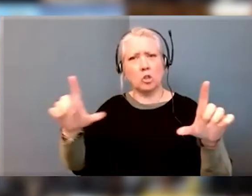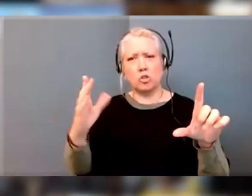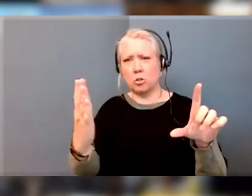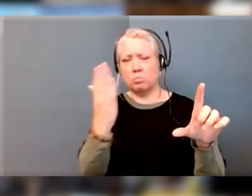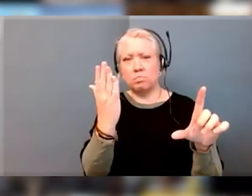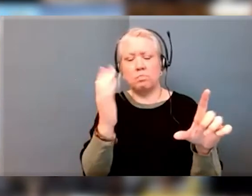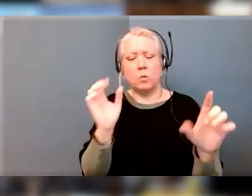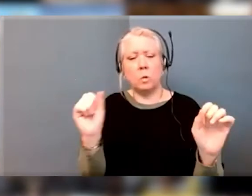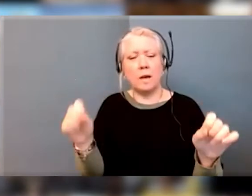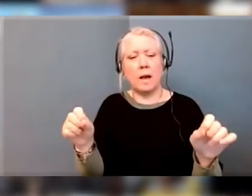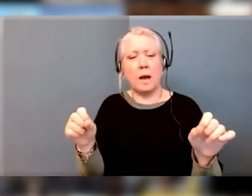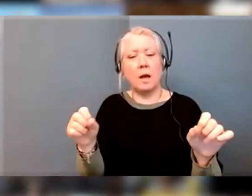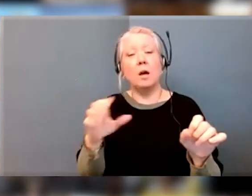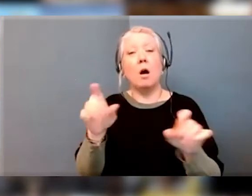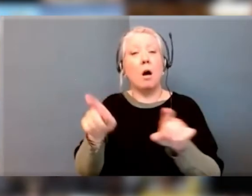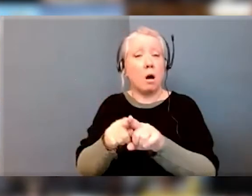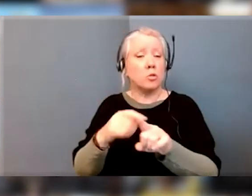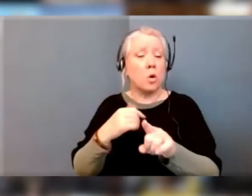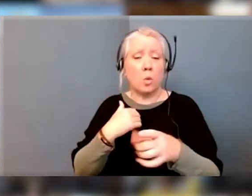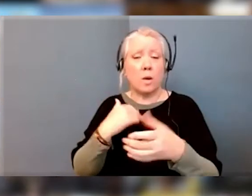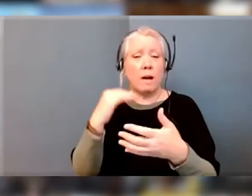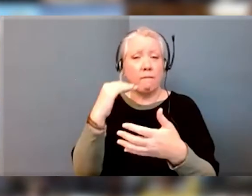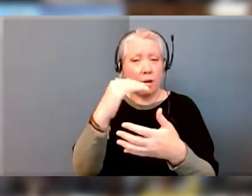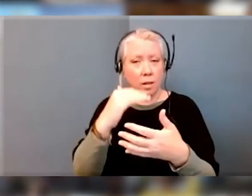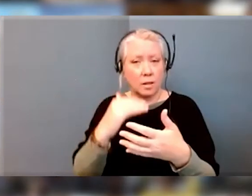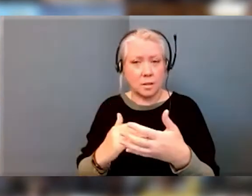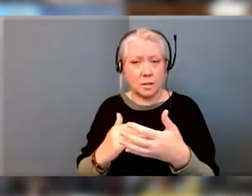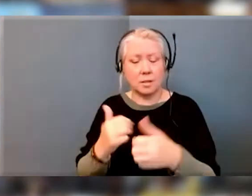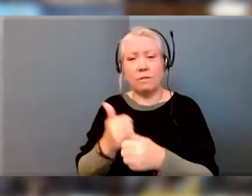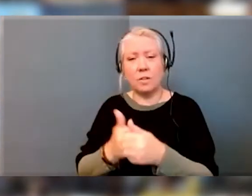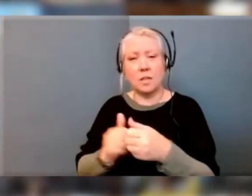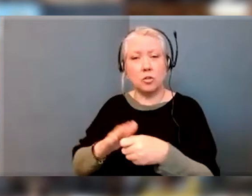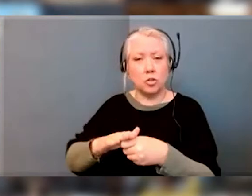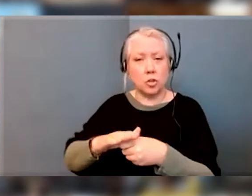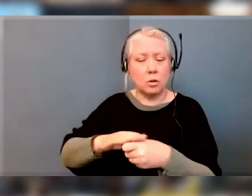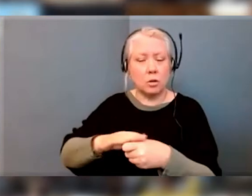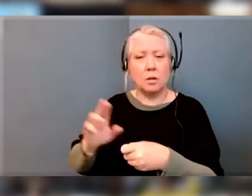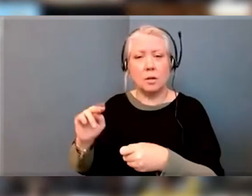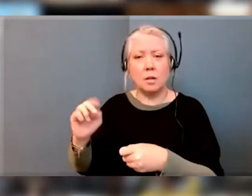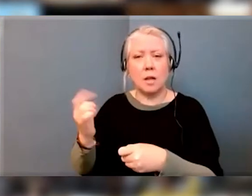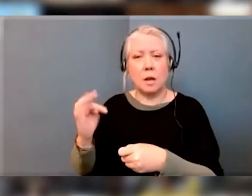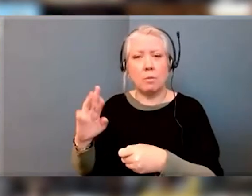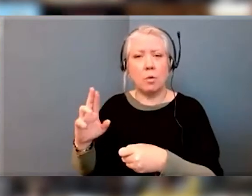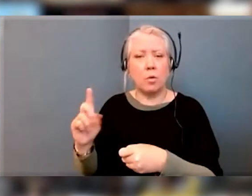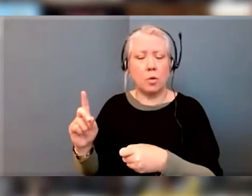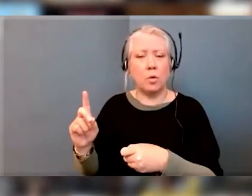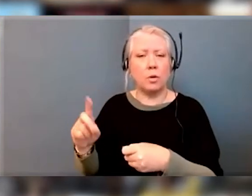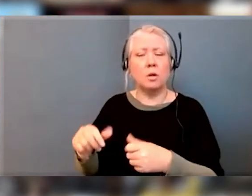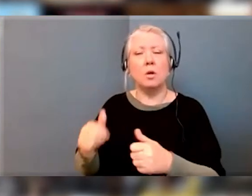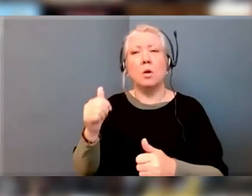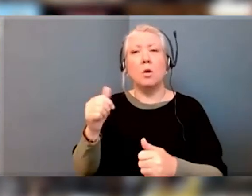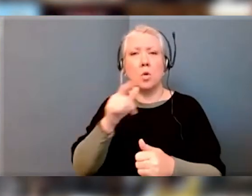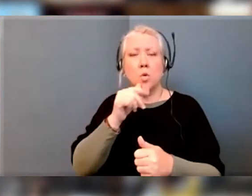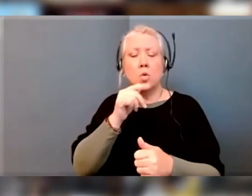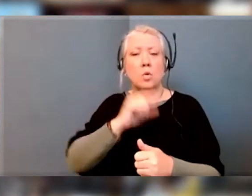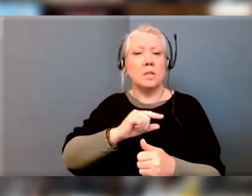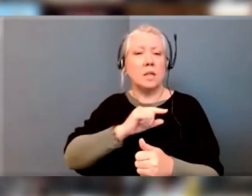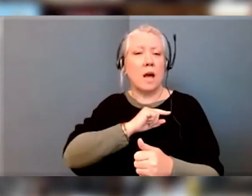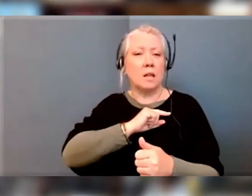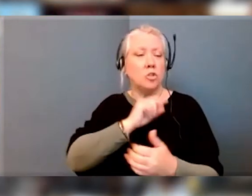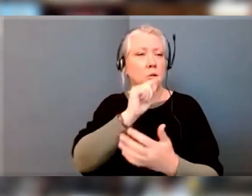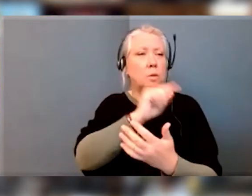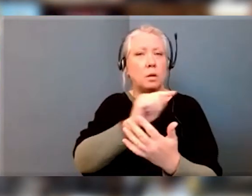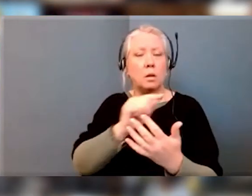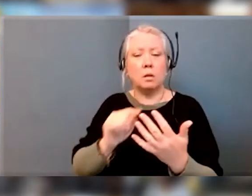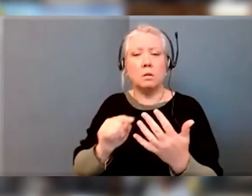goes neighborhood by neighborhood and notes what areas are eligible and what isn't. Again, this map and that list